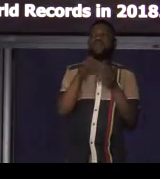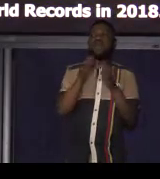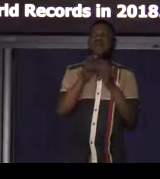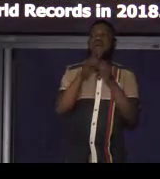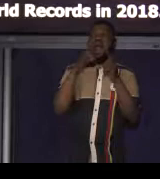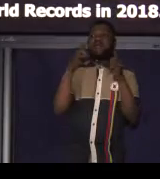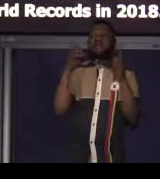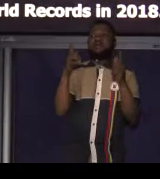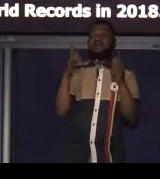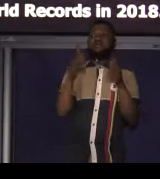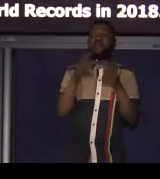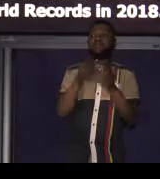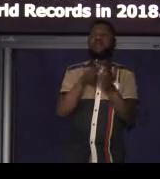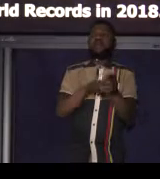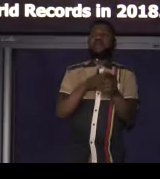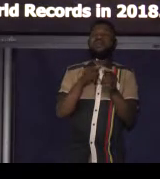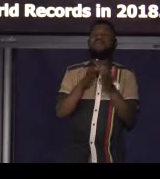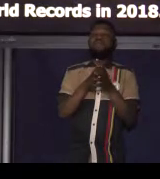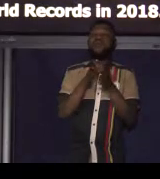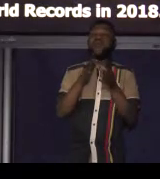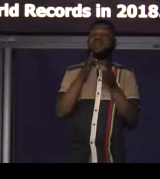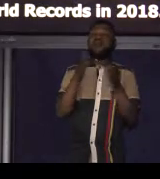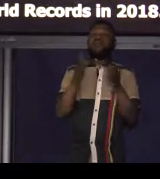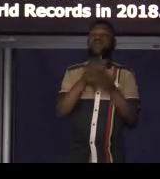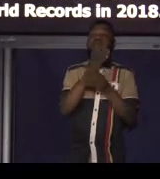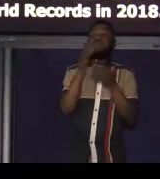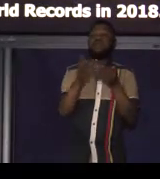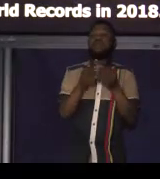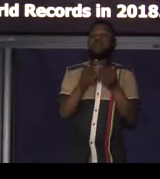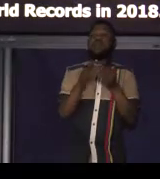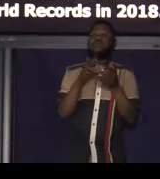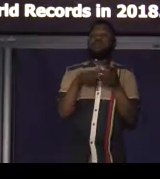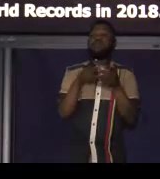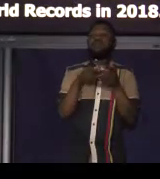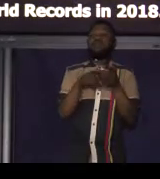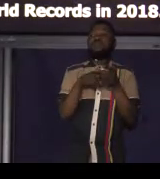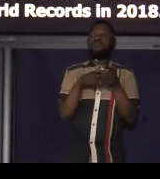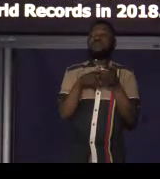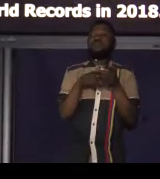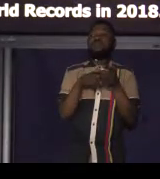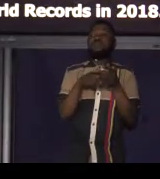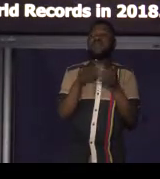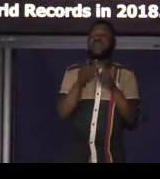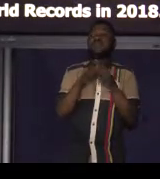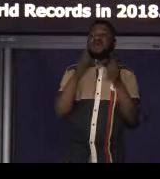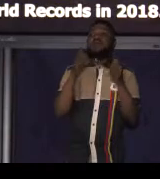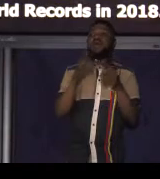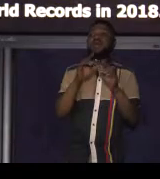longest marathon reading. Longest marathon reading